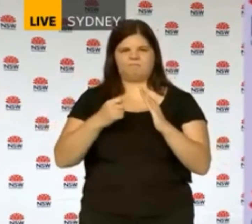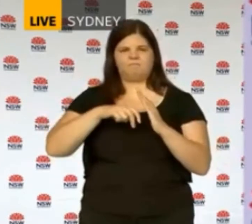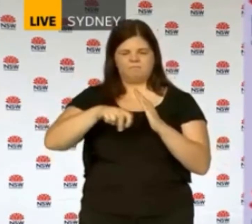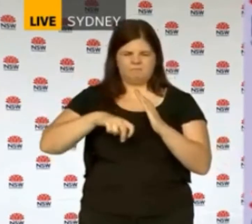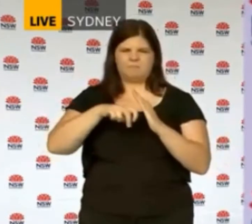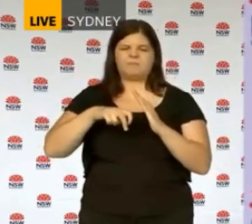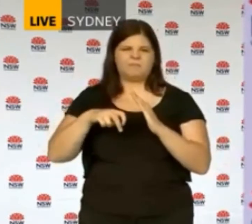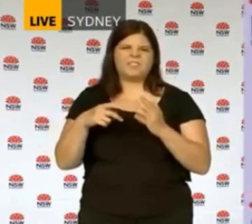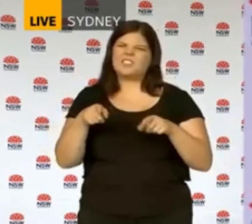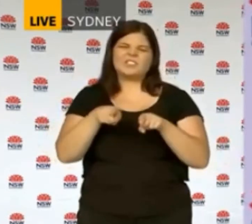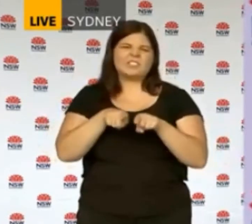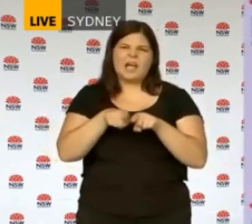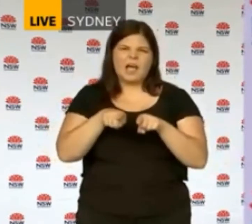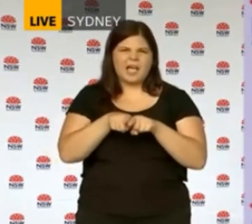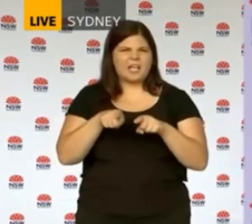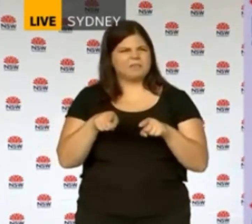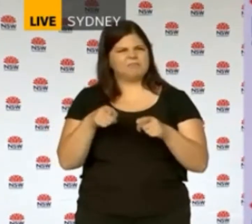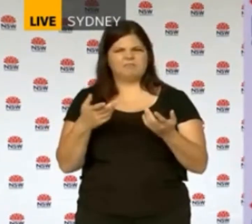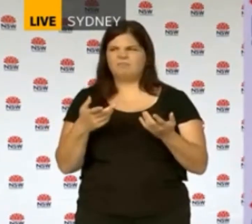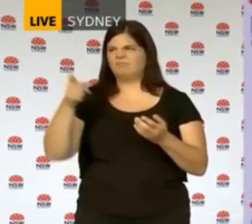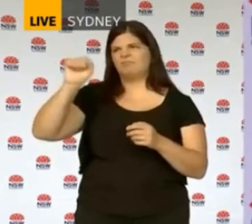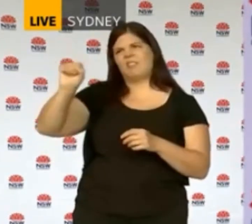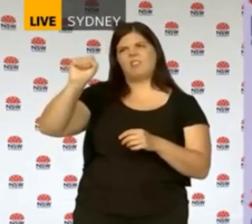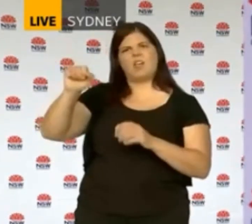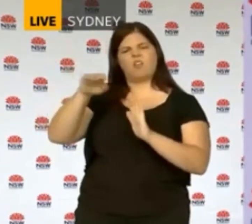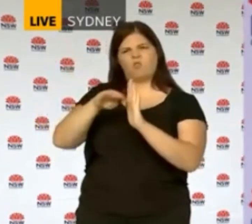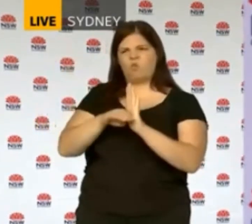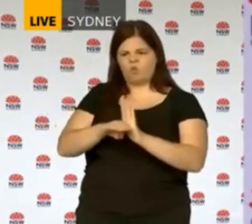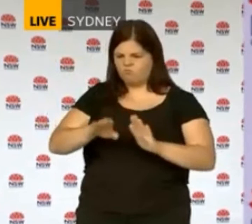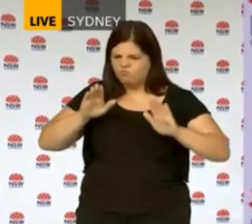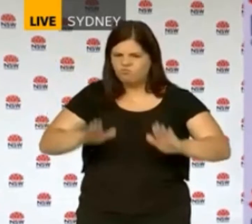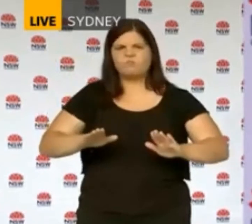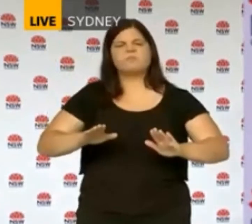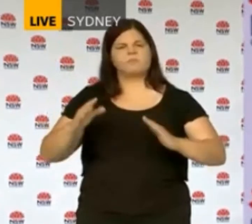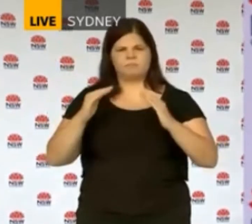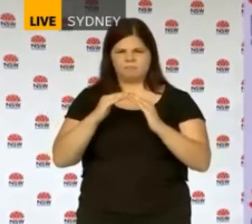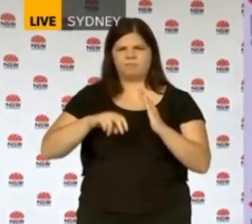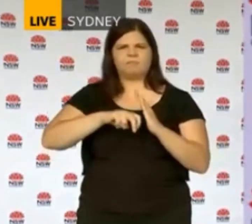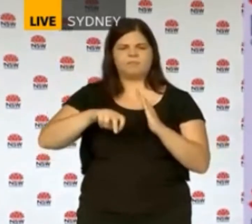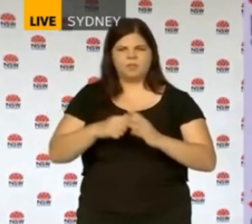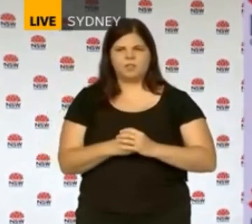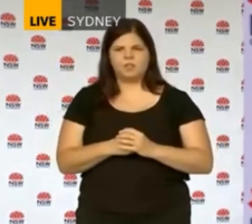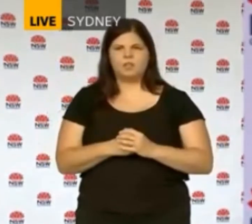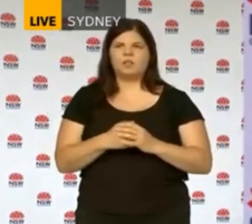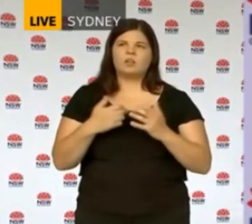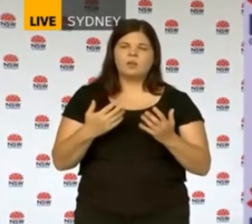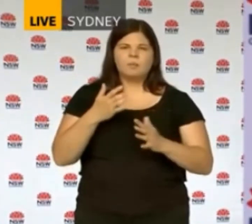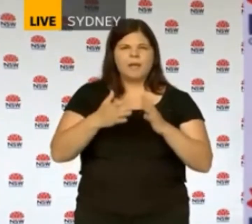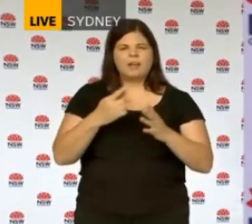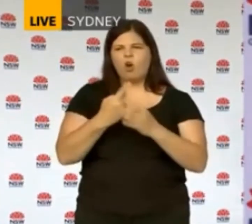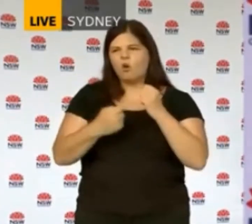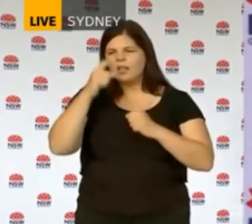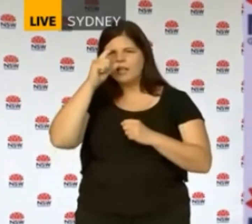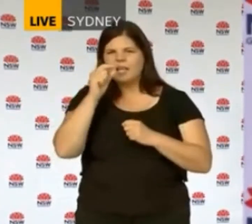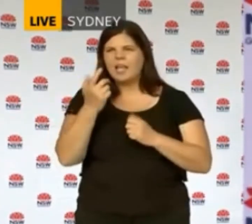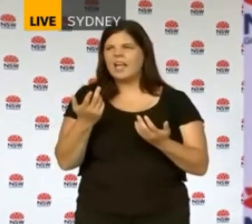basically have the same application of the stay-at-home orders. So that means that they can only do essential tasks